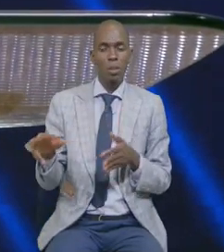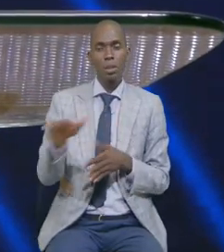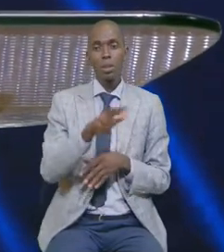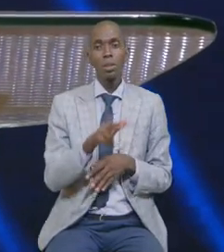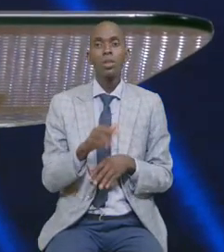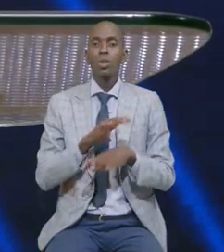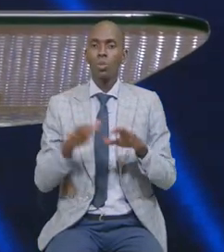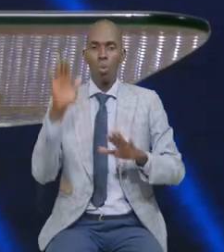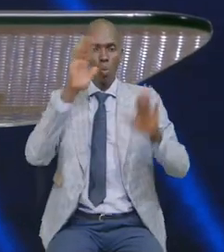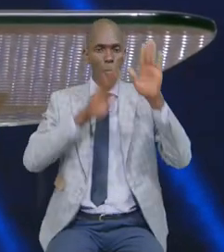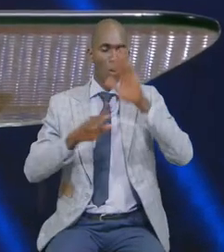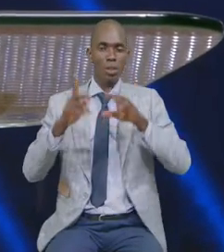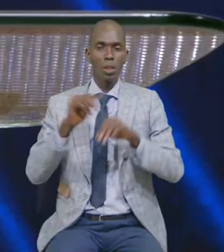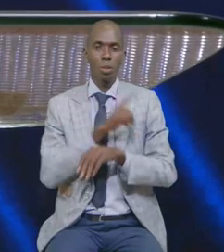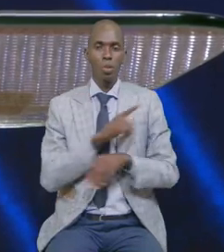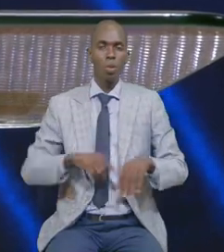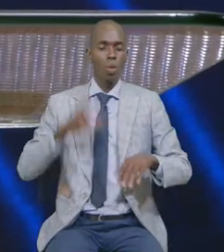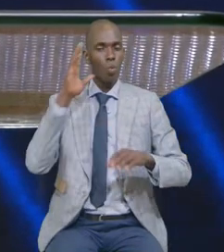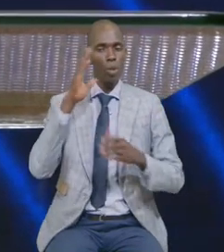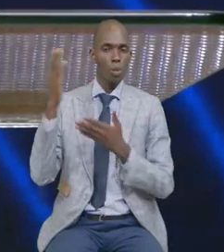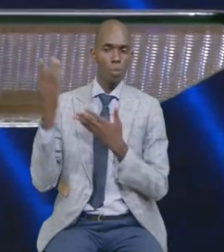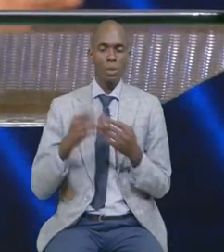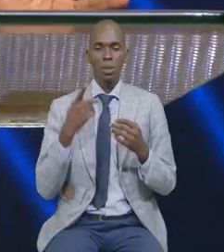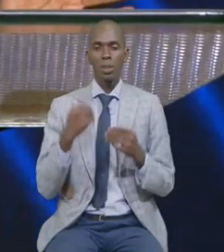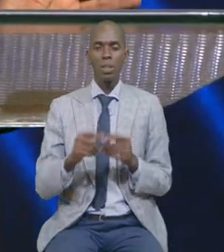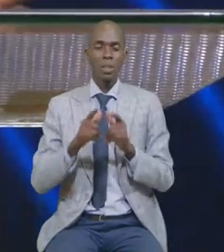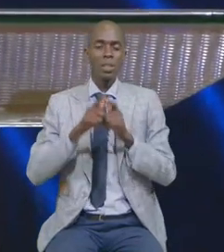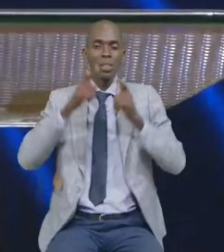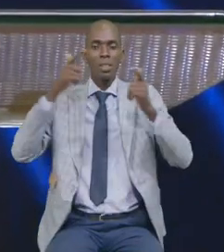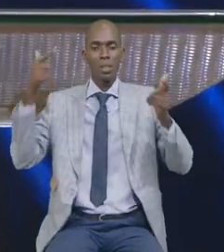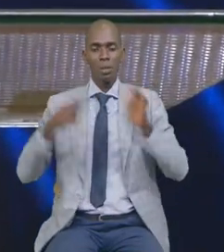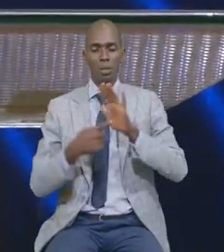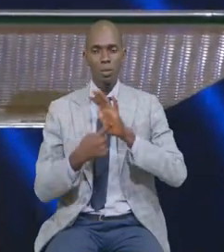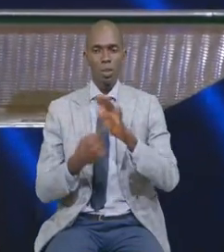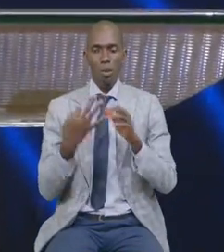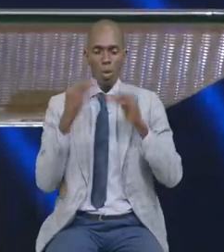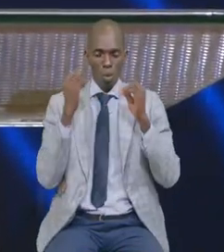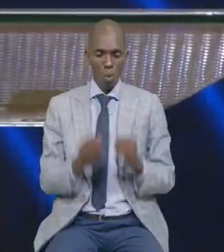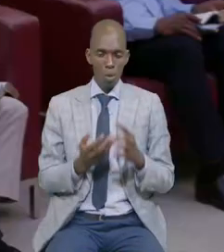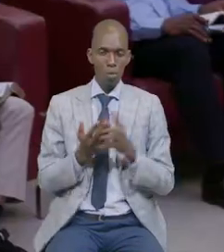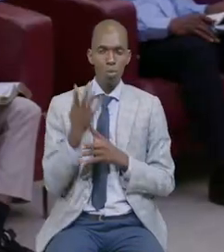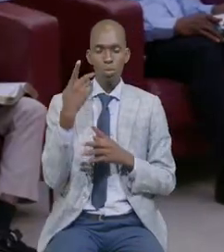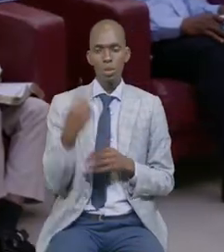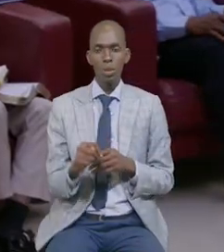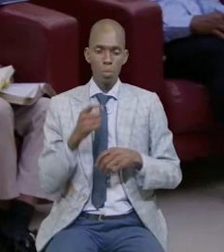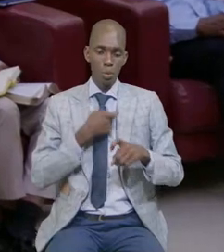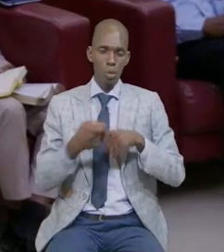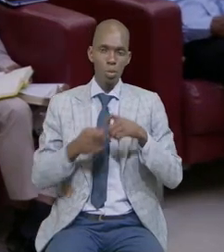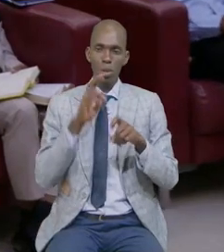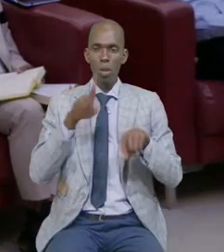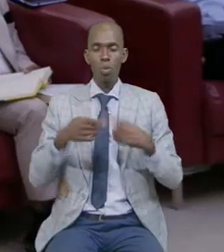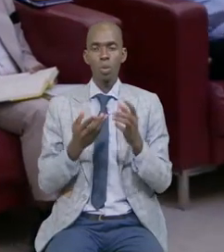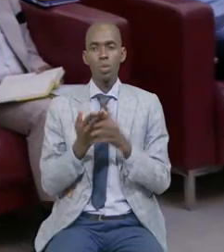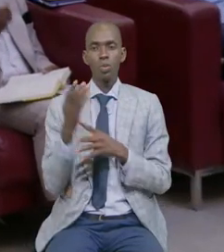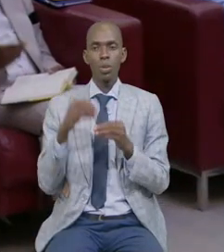bring a great, great manifestation of power through the persecution you are going through in Jesus' name. We're looking